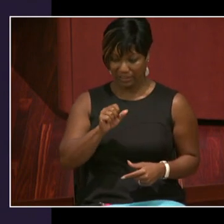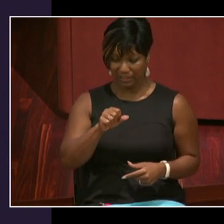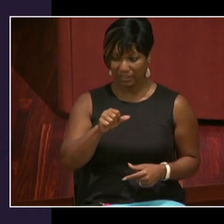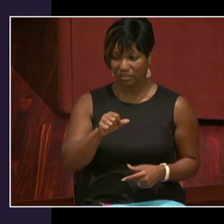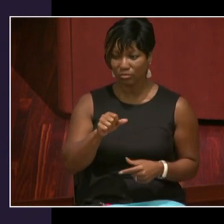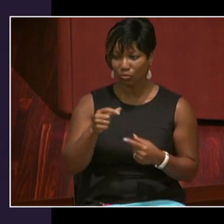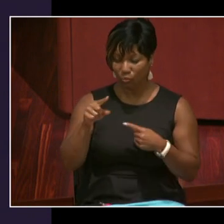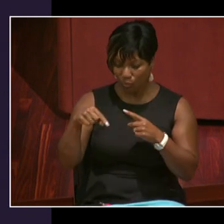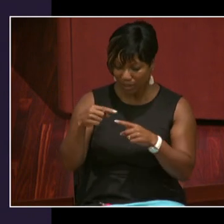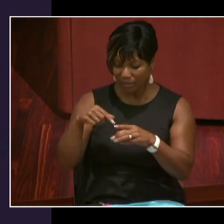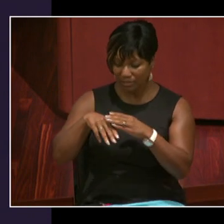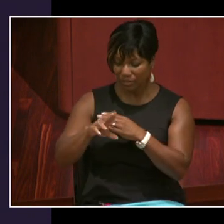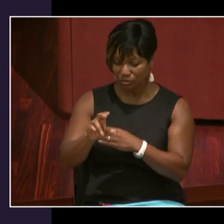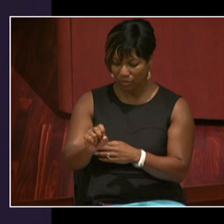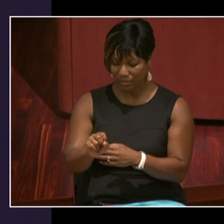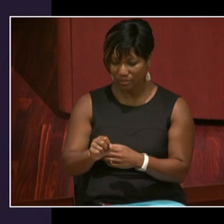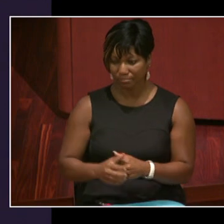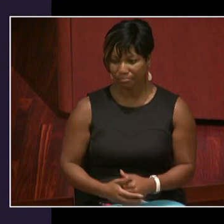the United States.